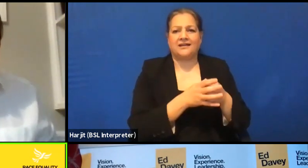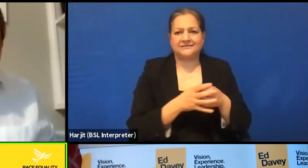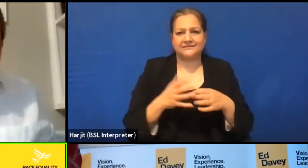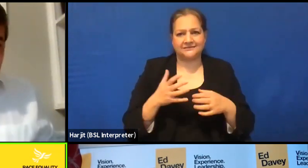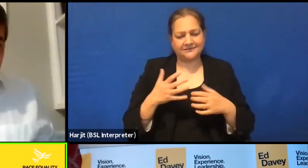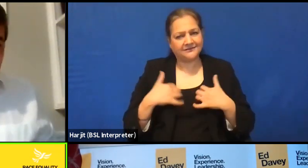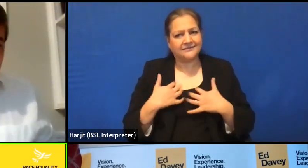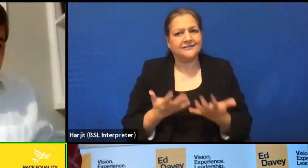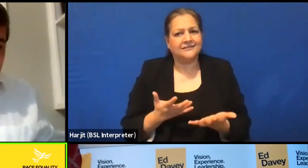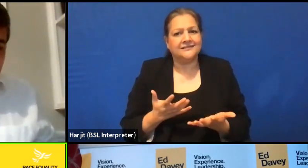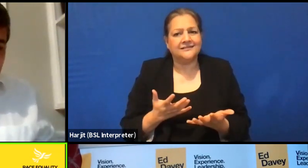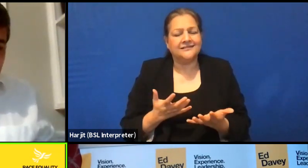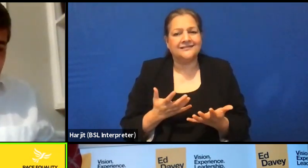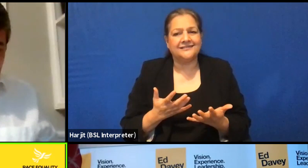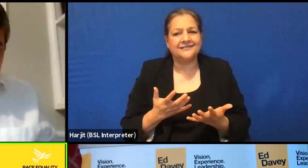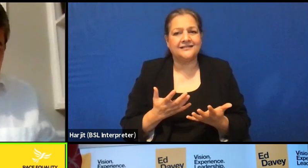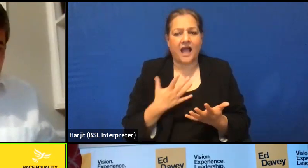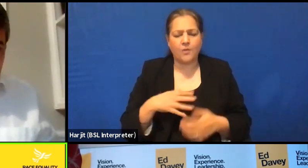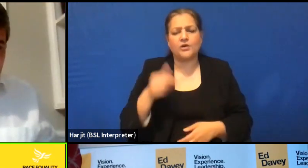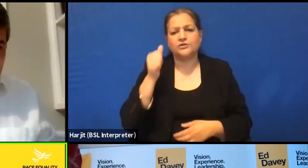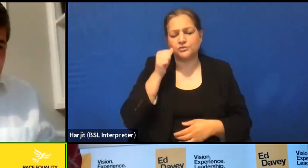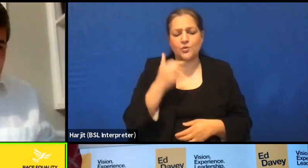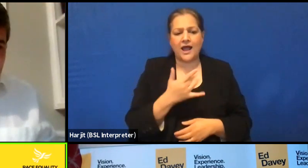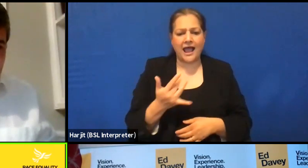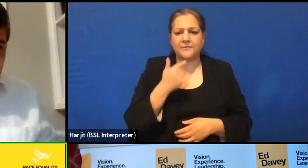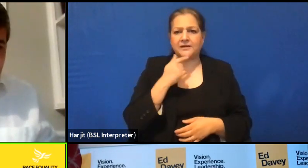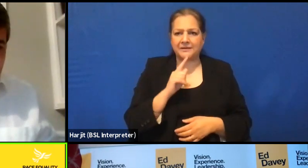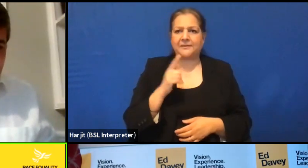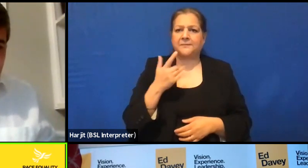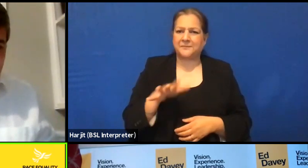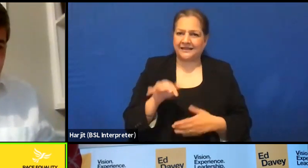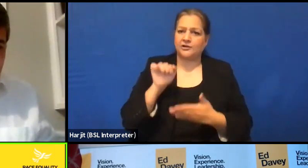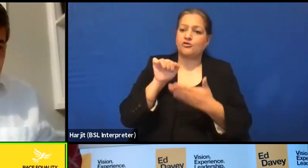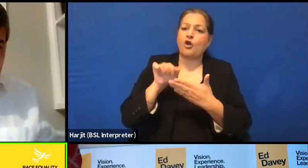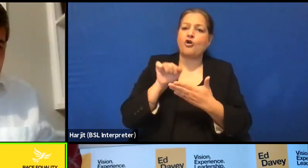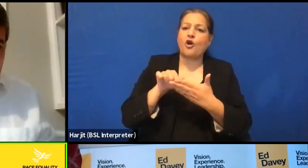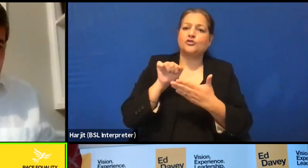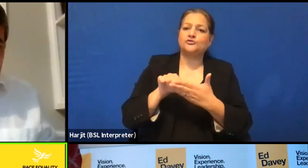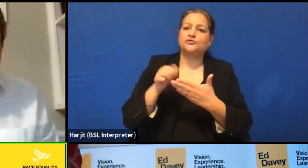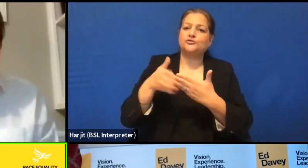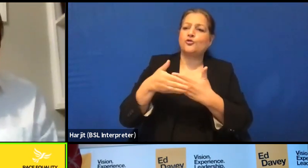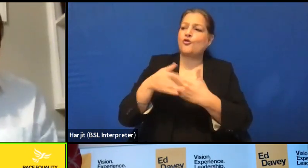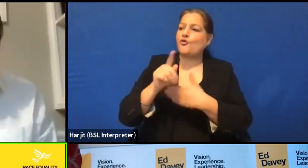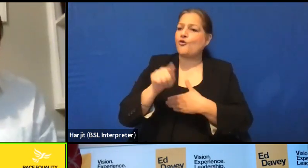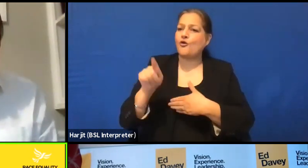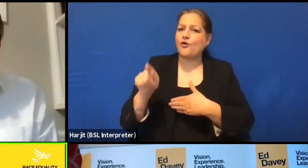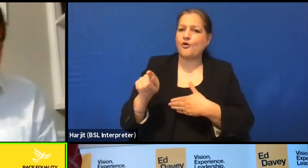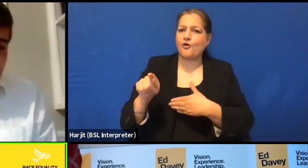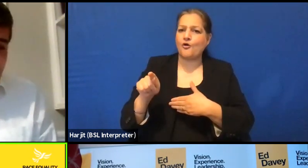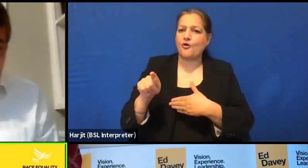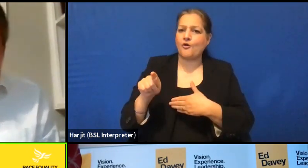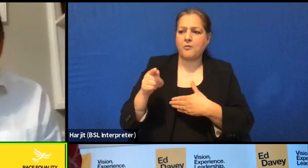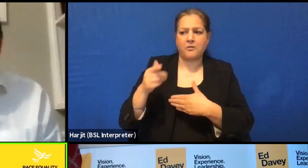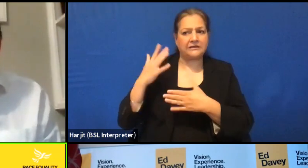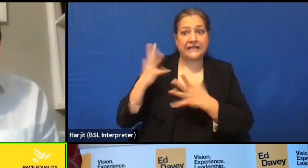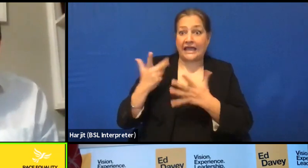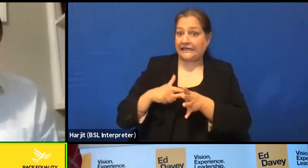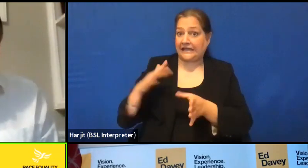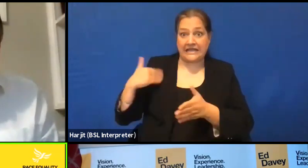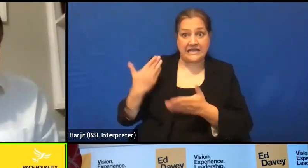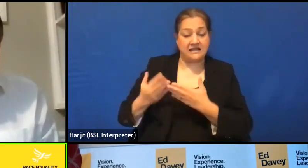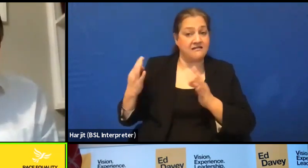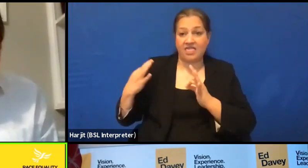know how many are knocking on doors that they haven't knocked on in the last 10 years, for example, because the way that we tend to campaign is we